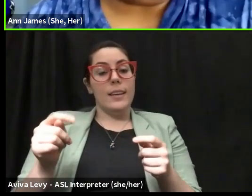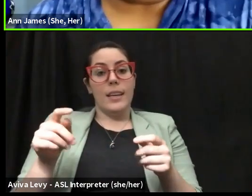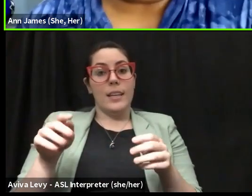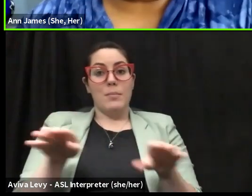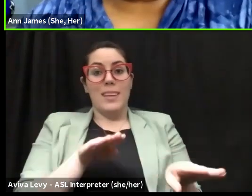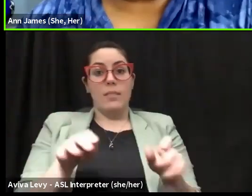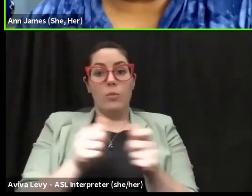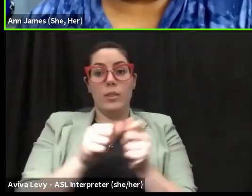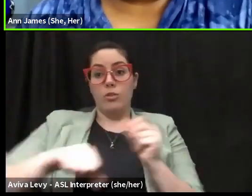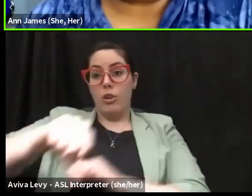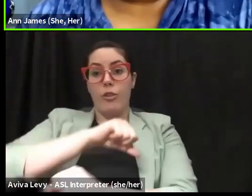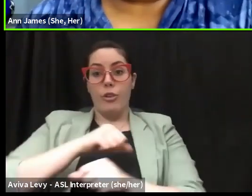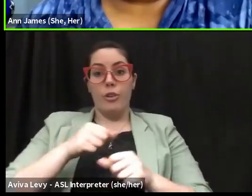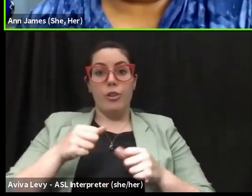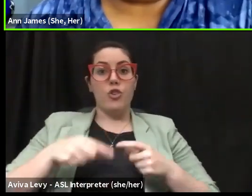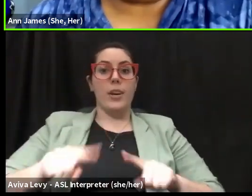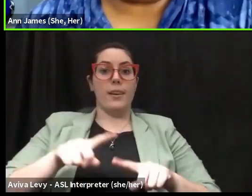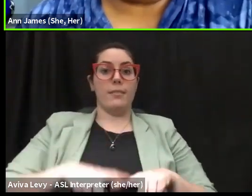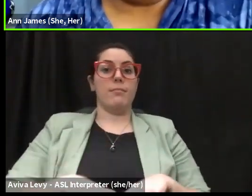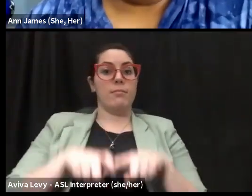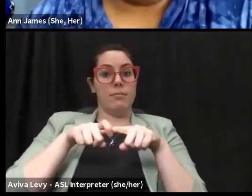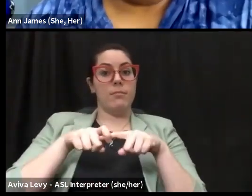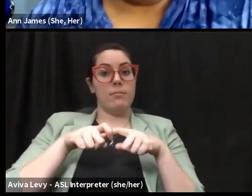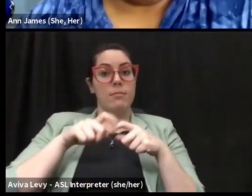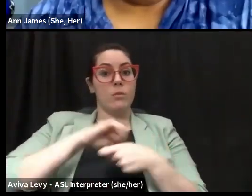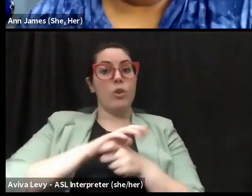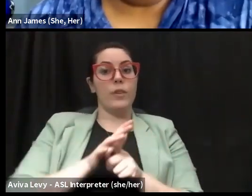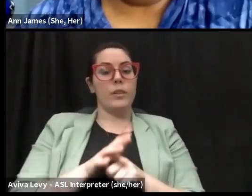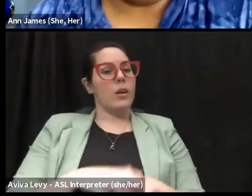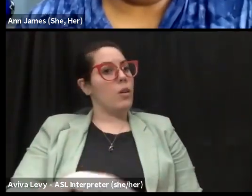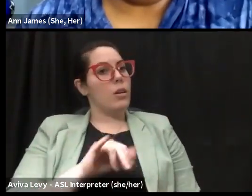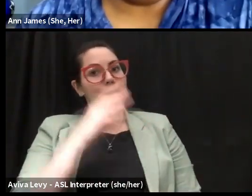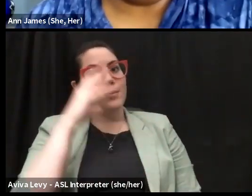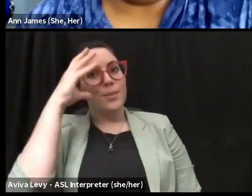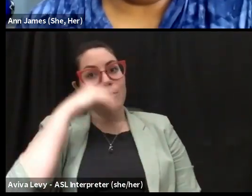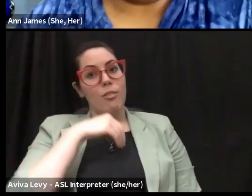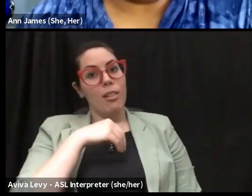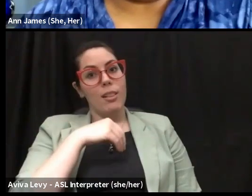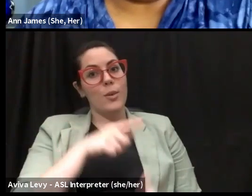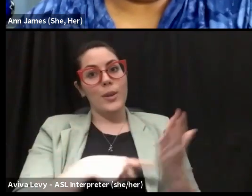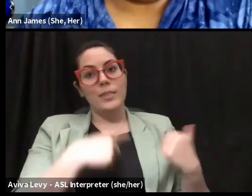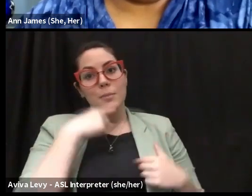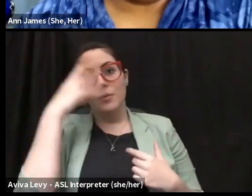out. That's so beautiful.